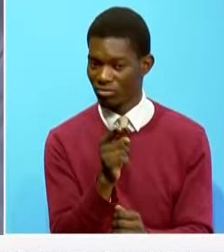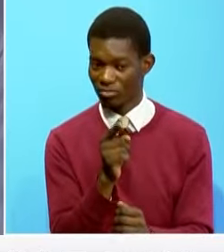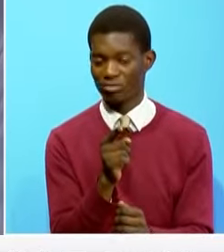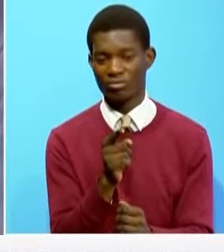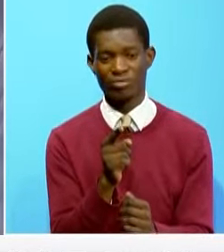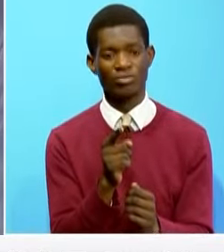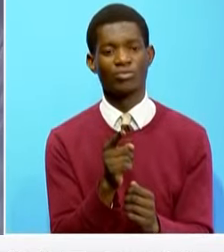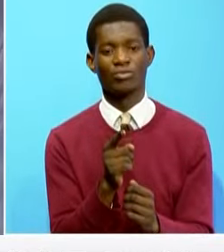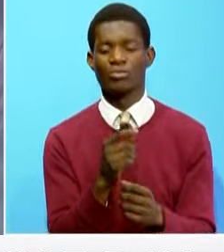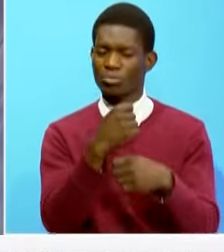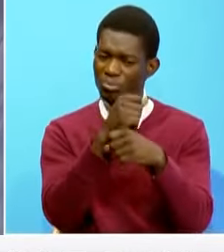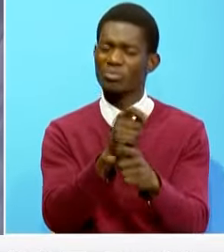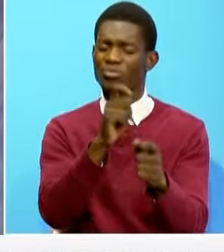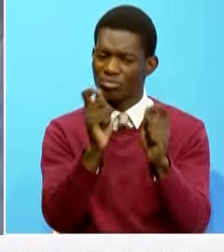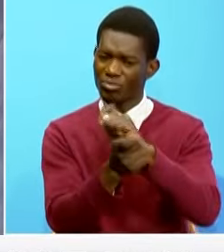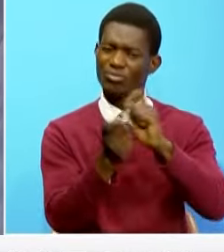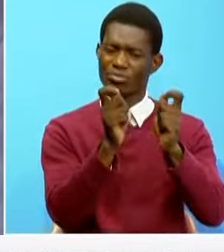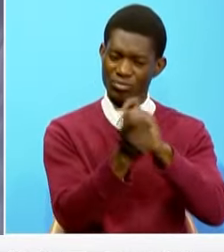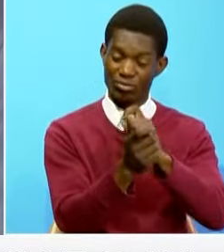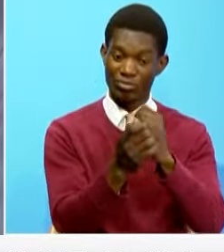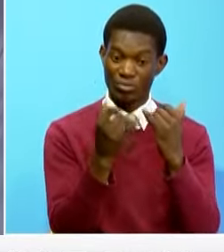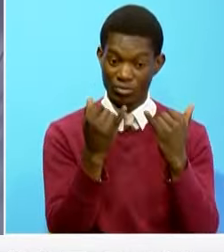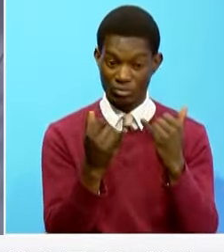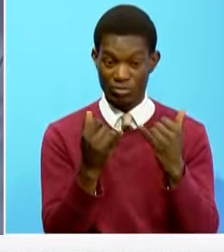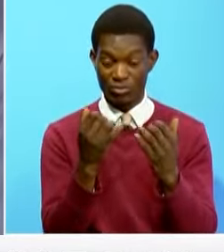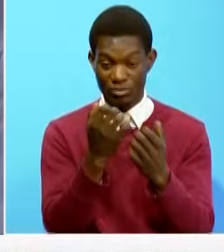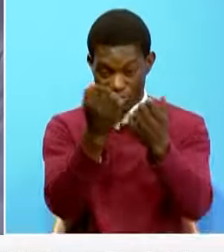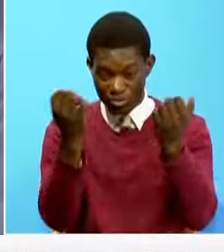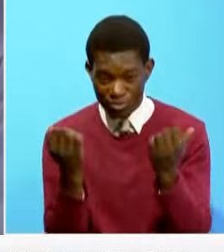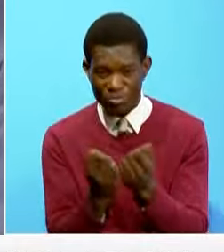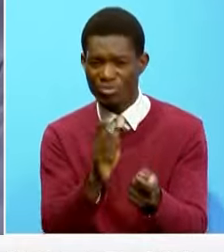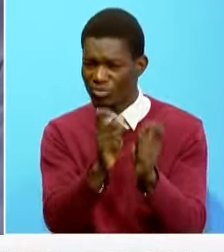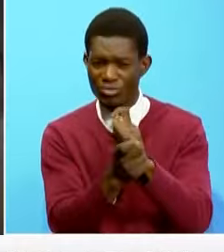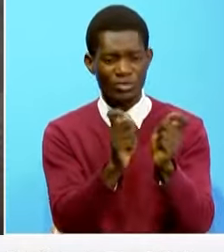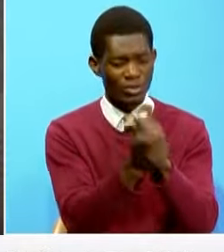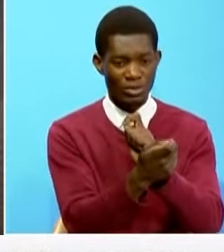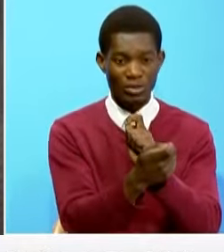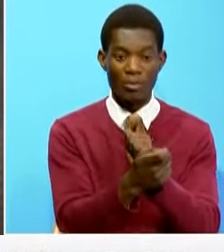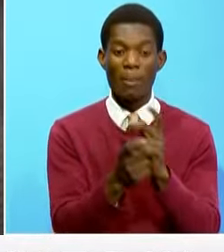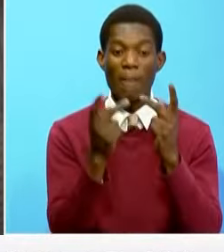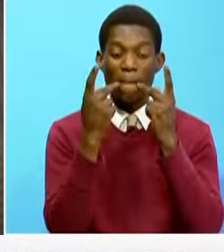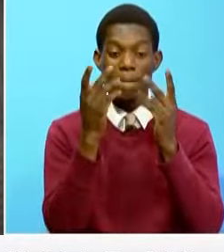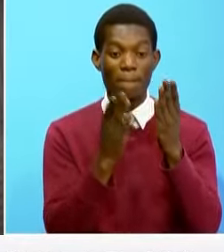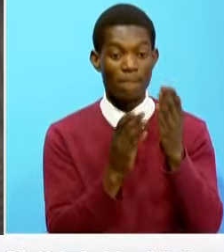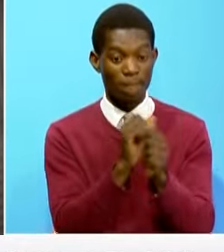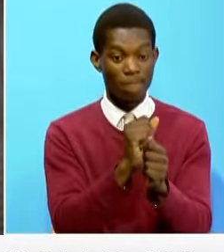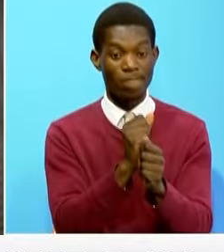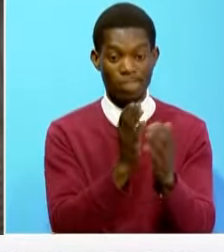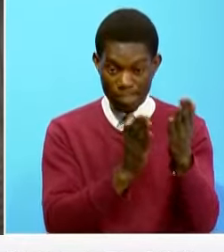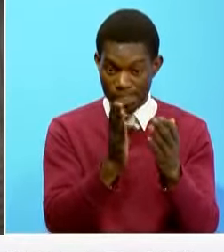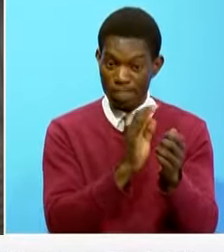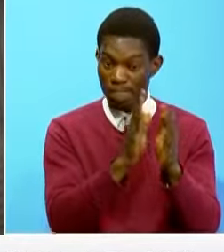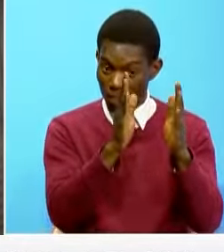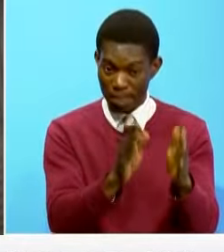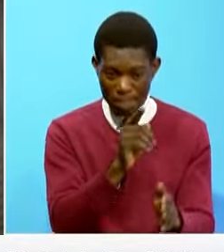changes. In this dynamic environment, the role of public service workers must evolve